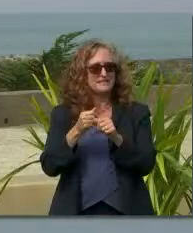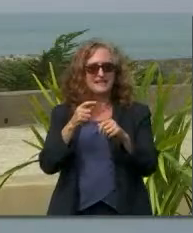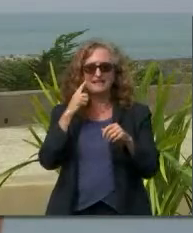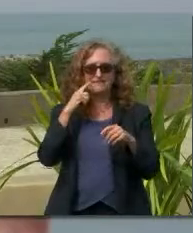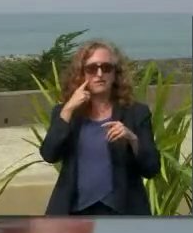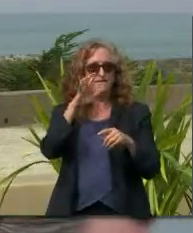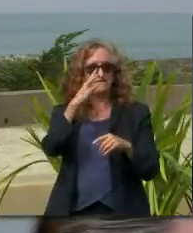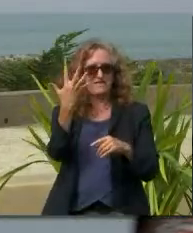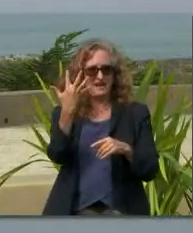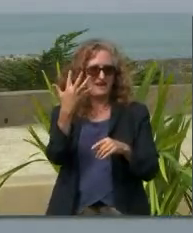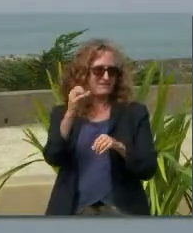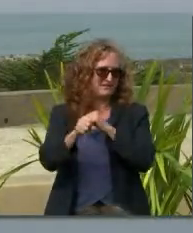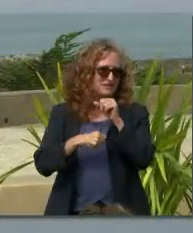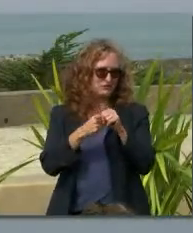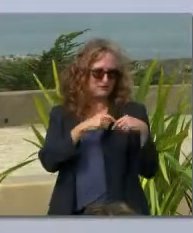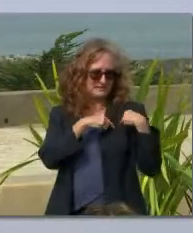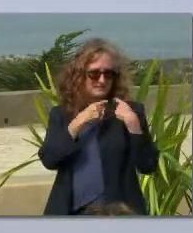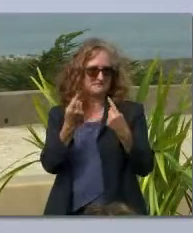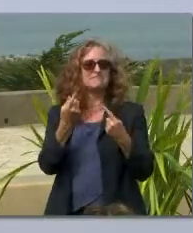very, very much.